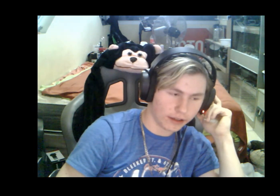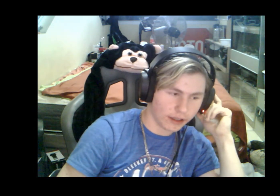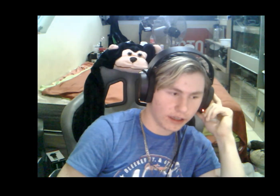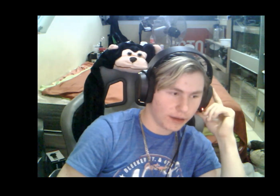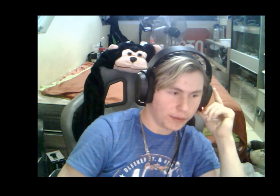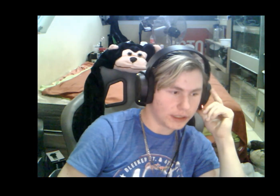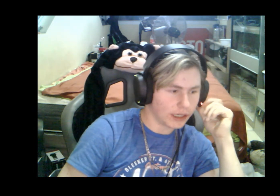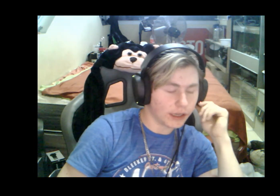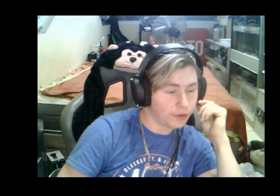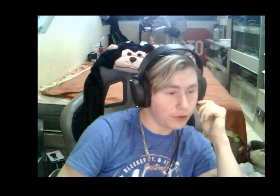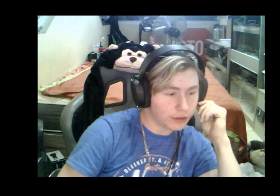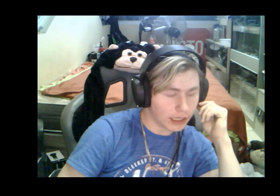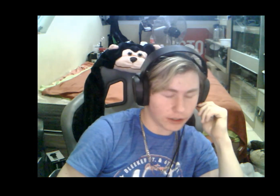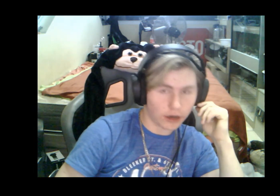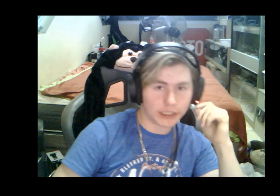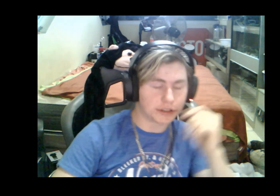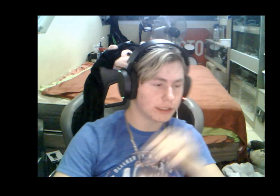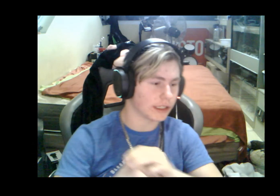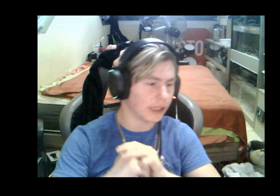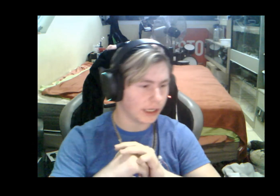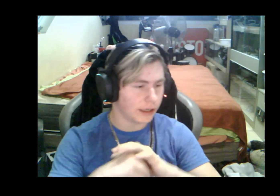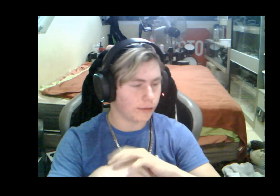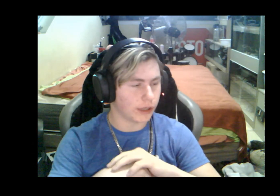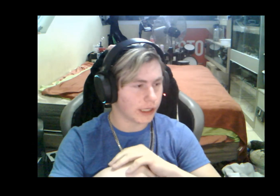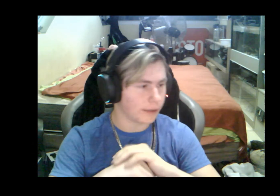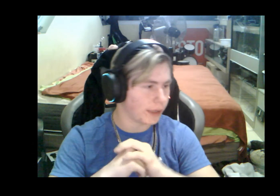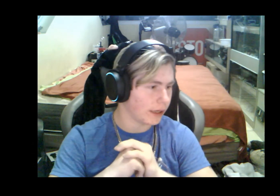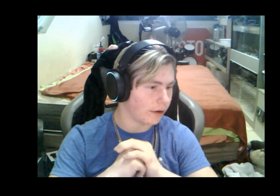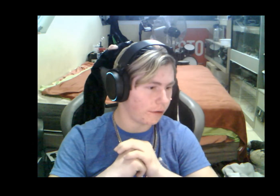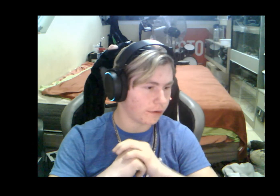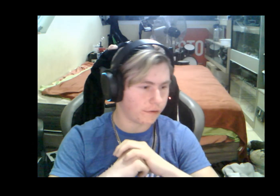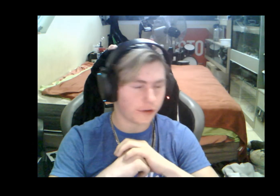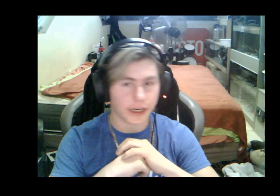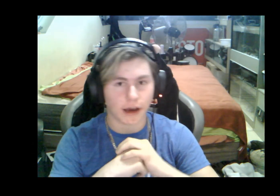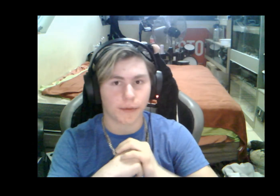Yeah, but yeah, if you guys are interested in winning a